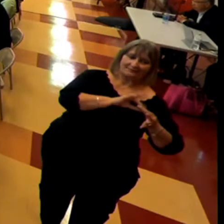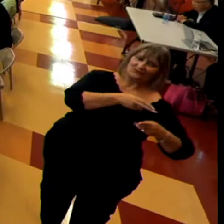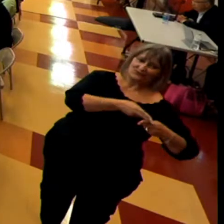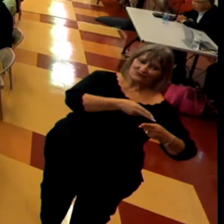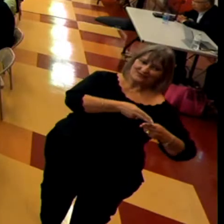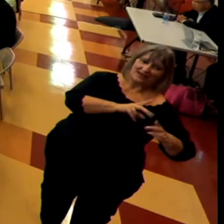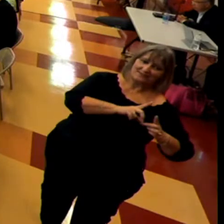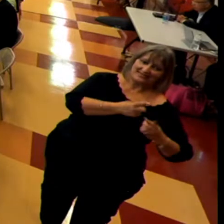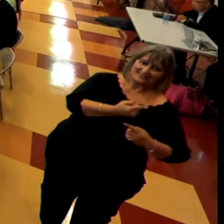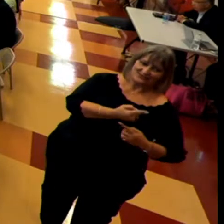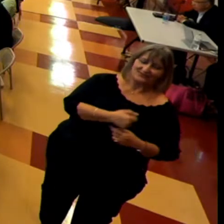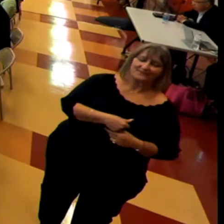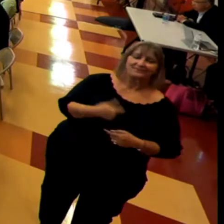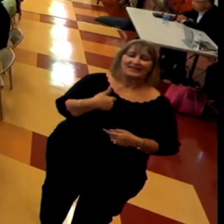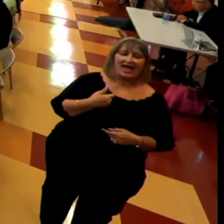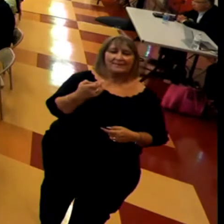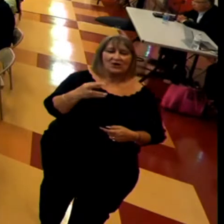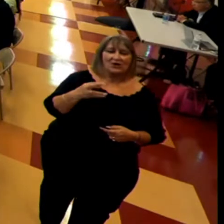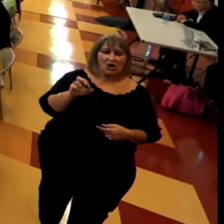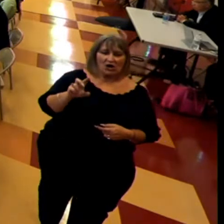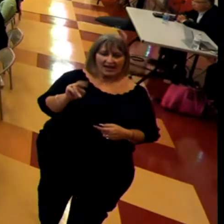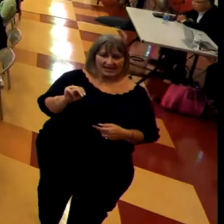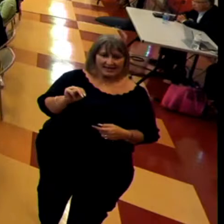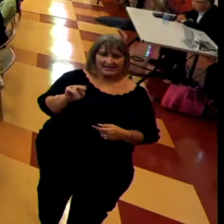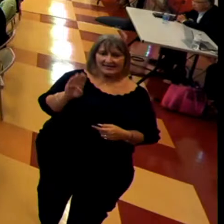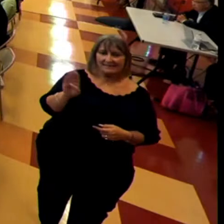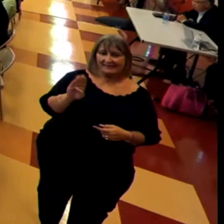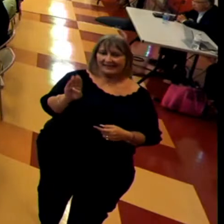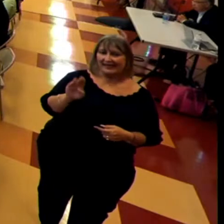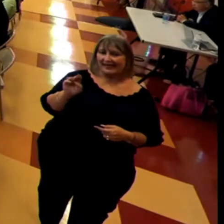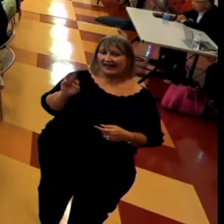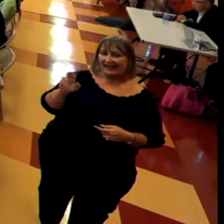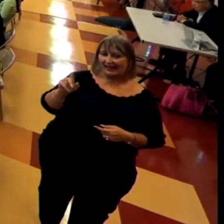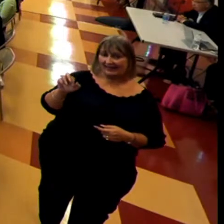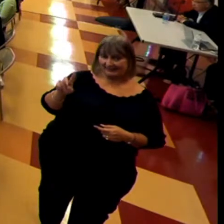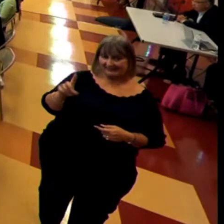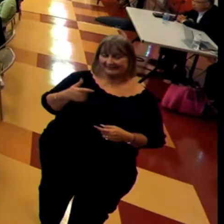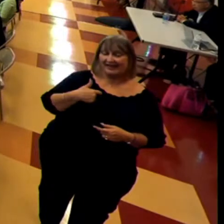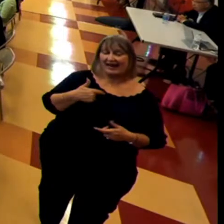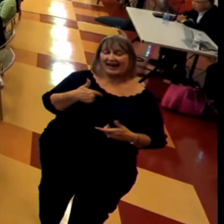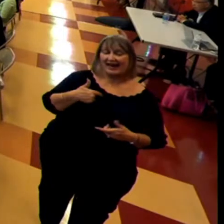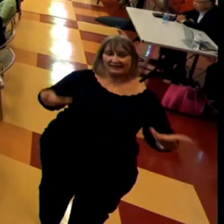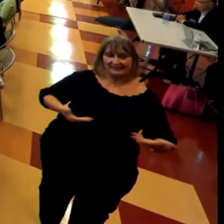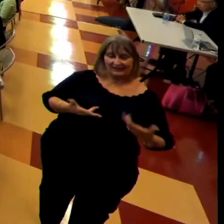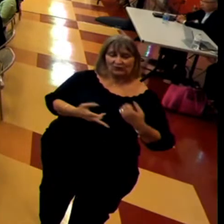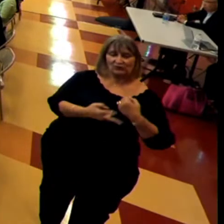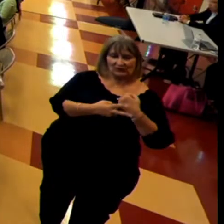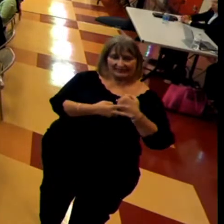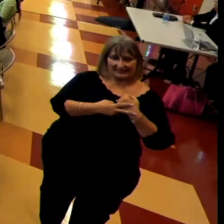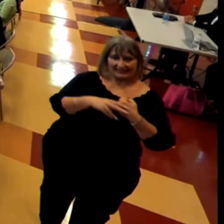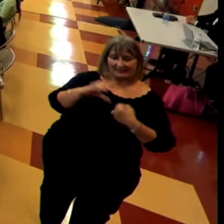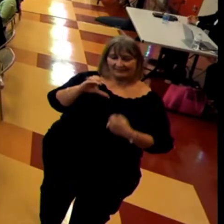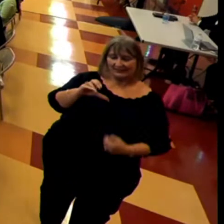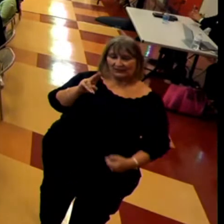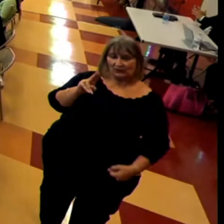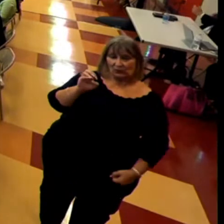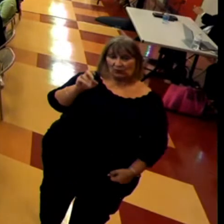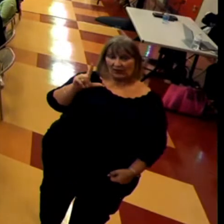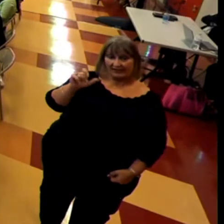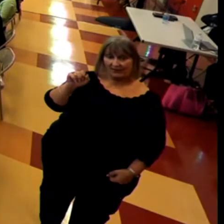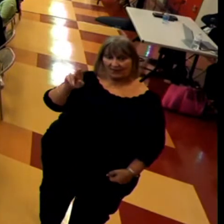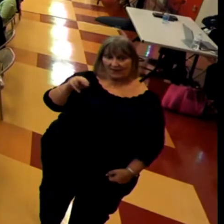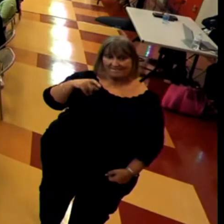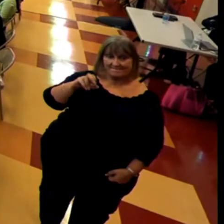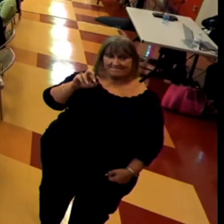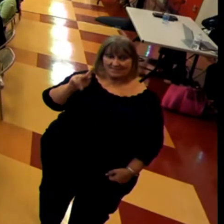you. Hello, I'm Herlin Pineda, and I'm here to represent, to keep Guayard Park in District 6. And really, I'm